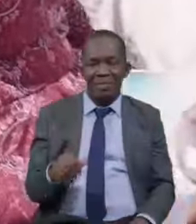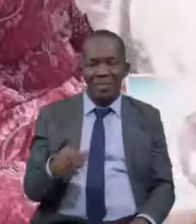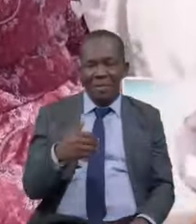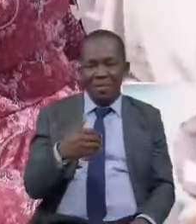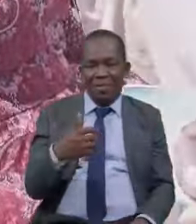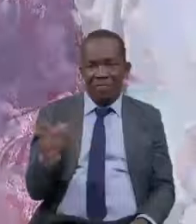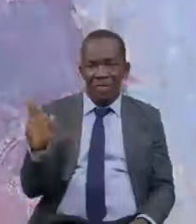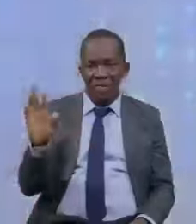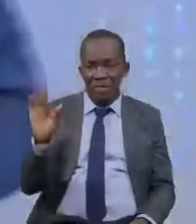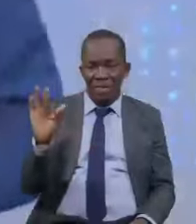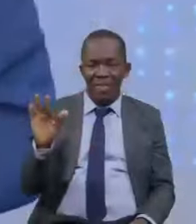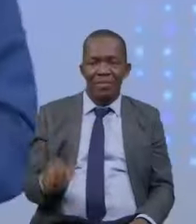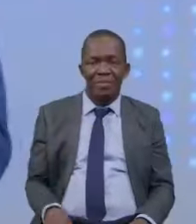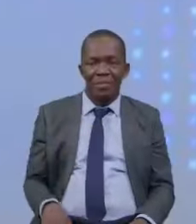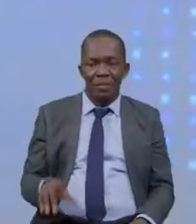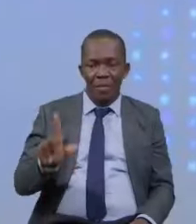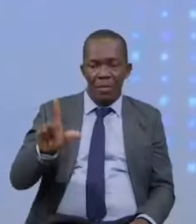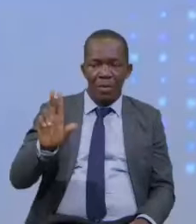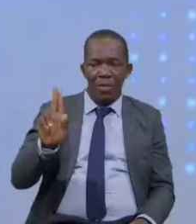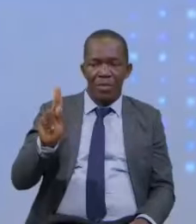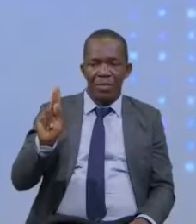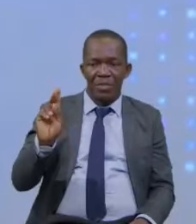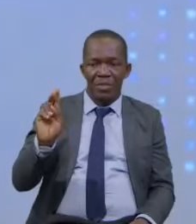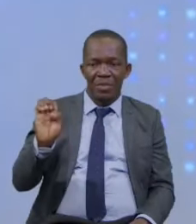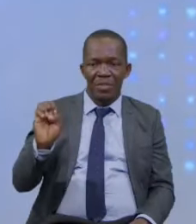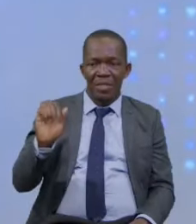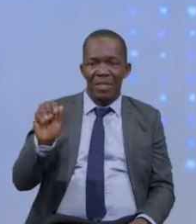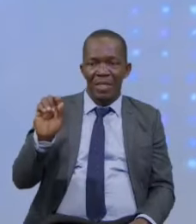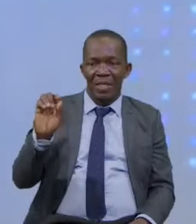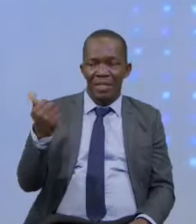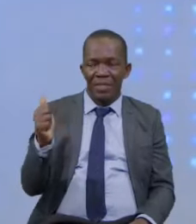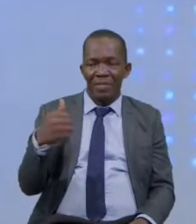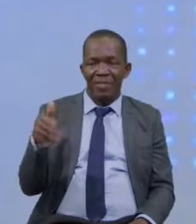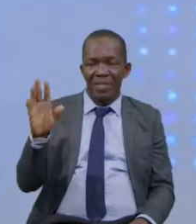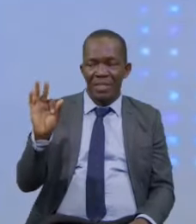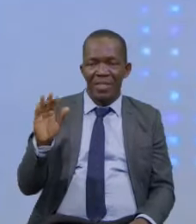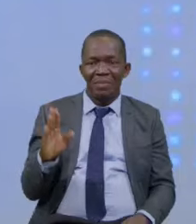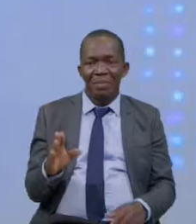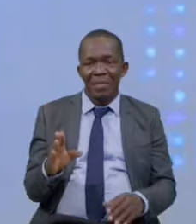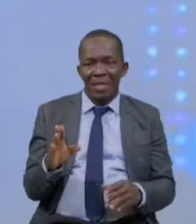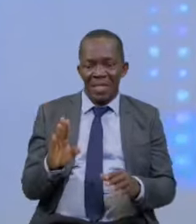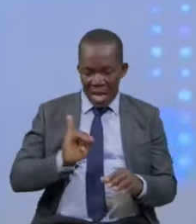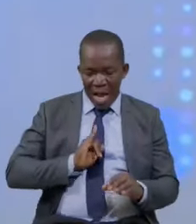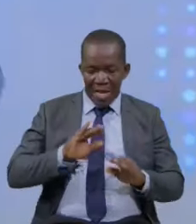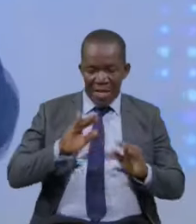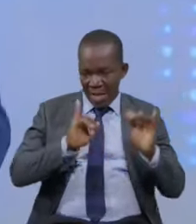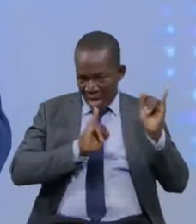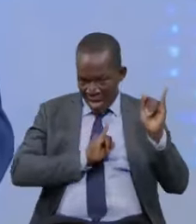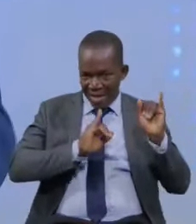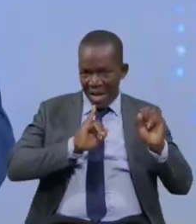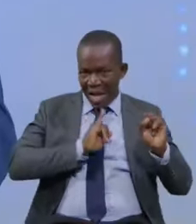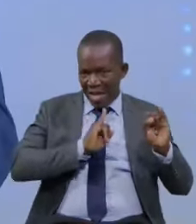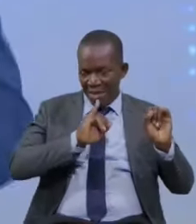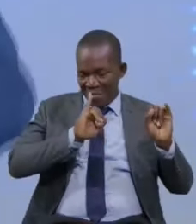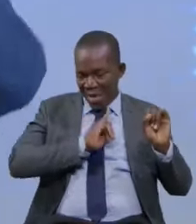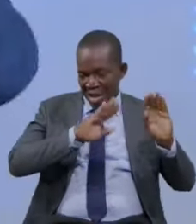10, verse 19. And it says, I give unto you, behold, I give unto